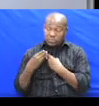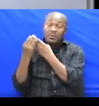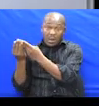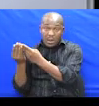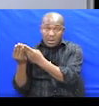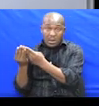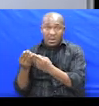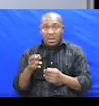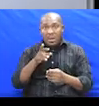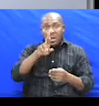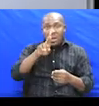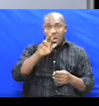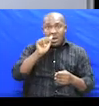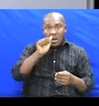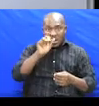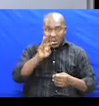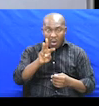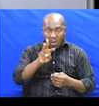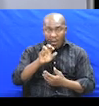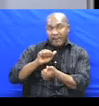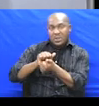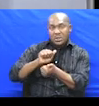to provide